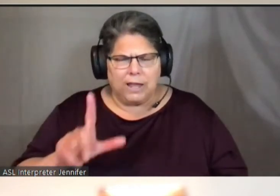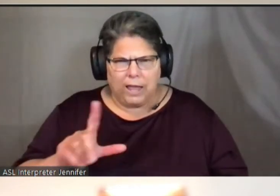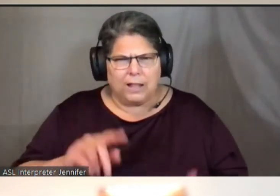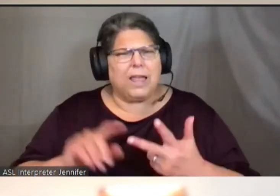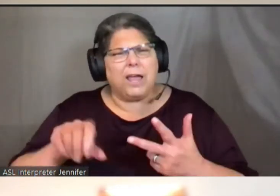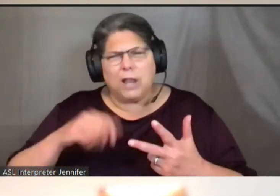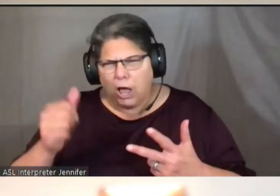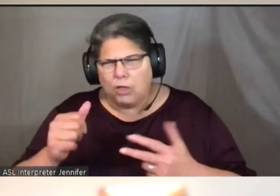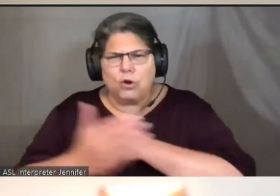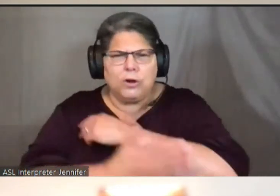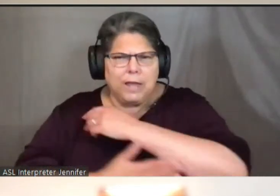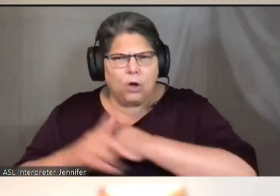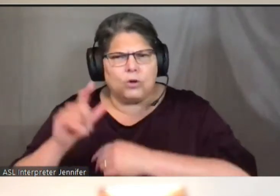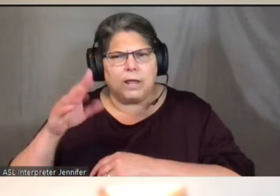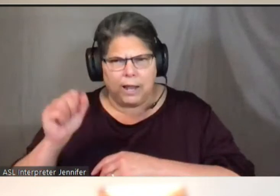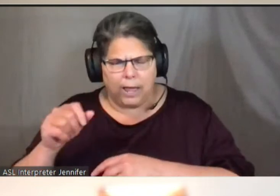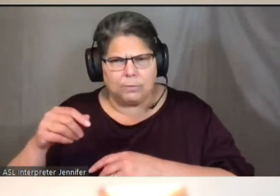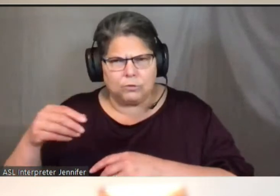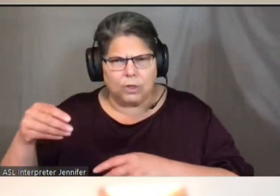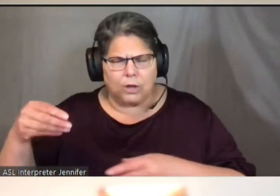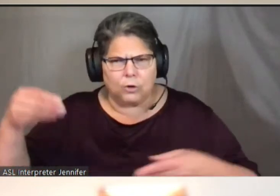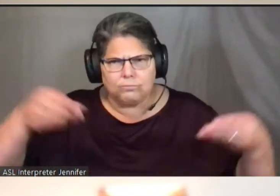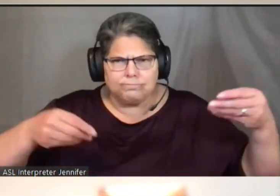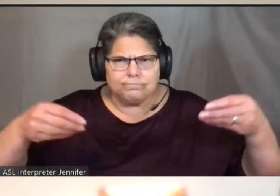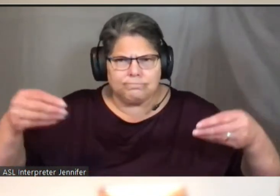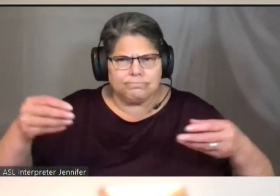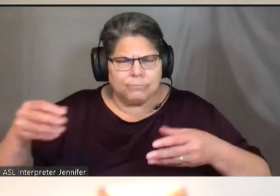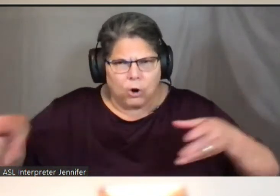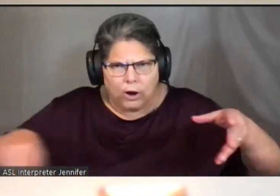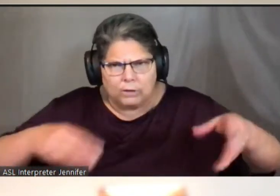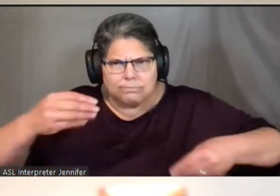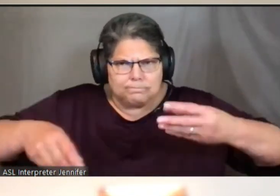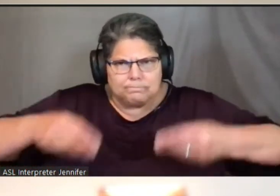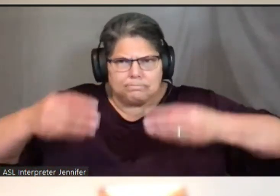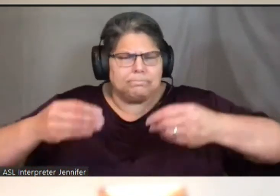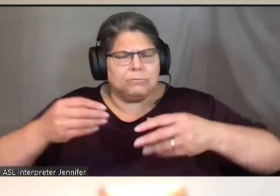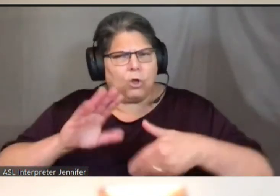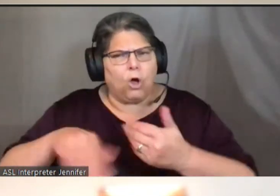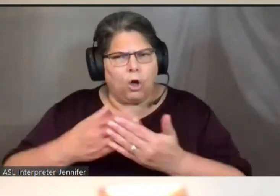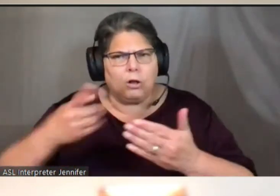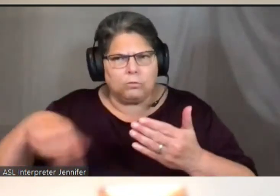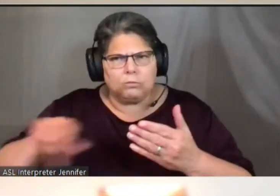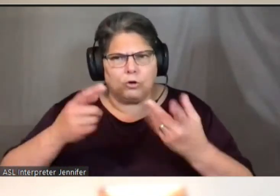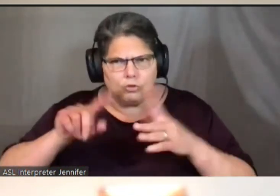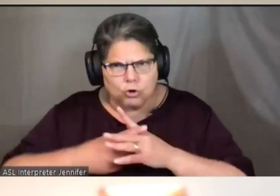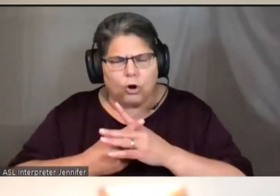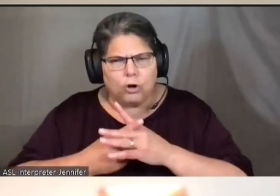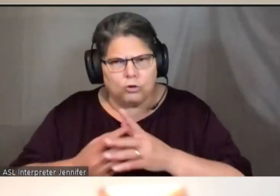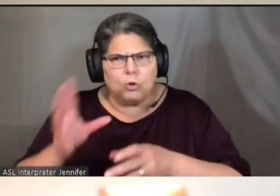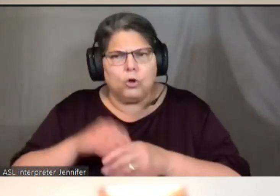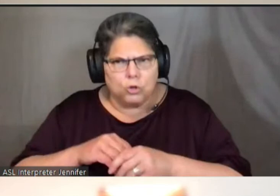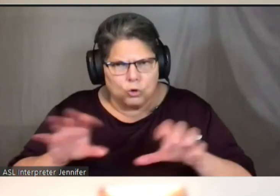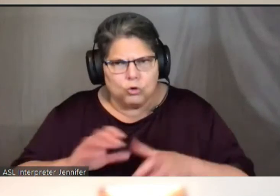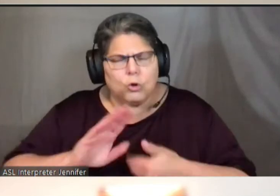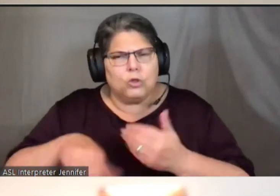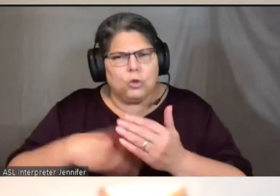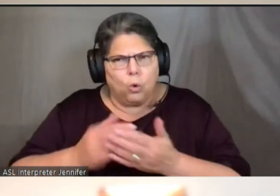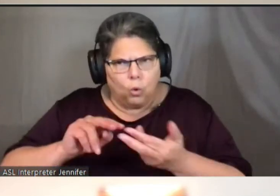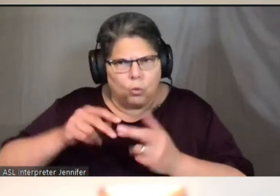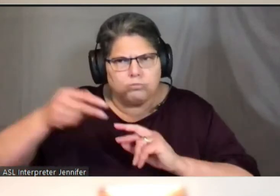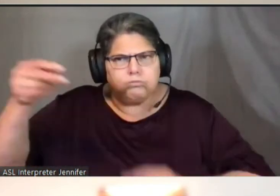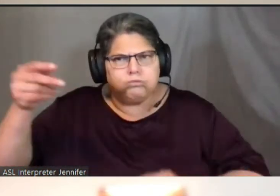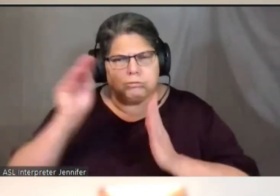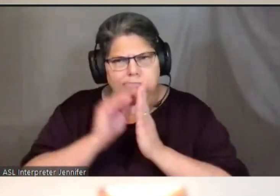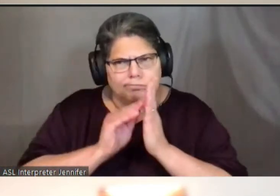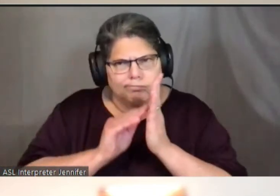labs that are adding on more and more the whole genome sequencing. They are at